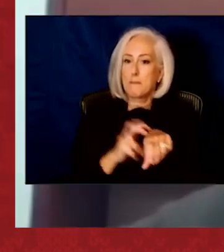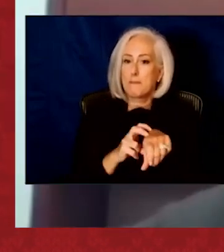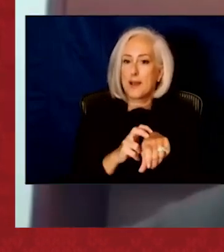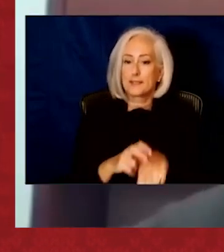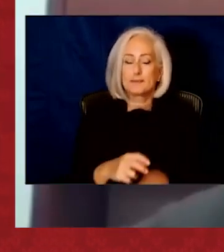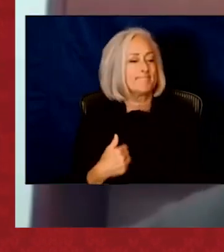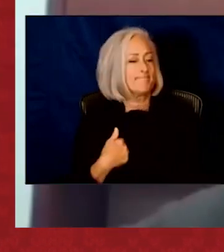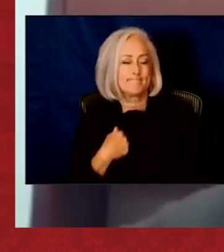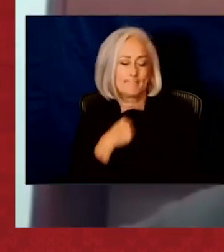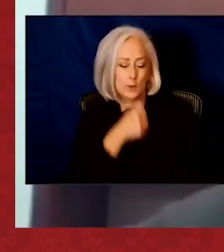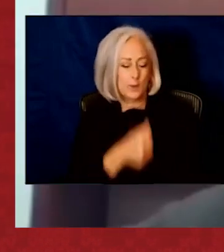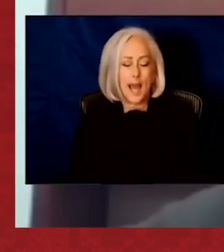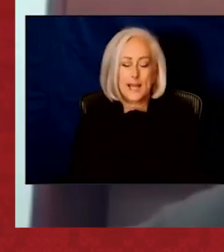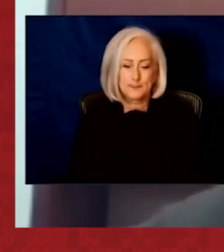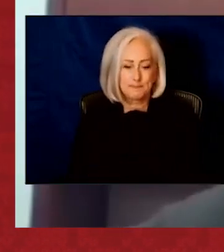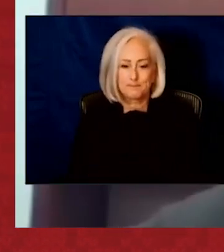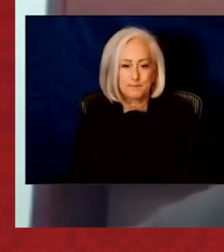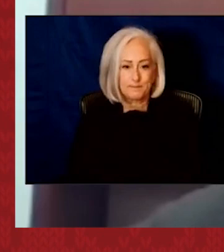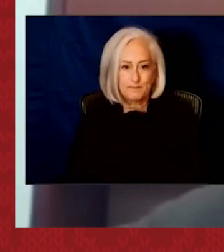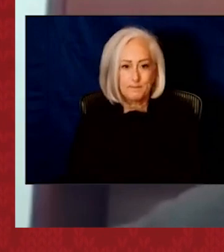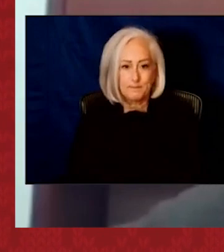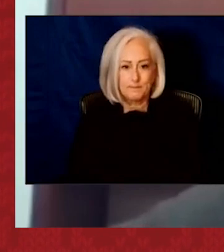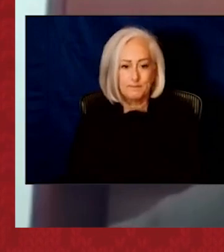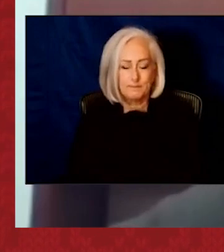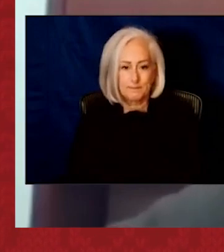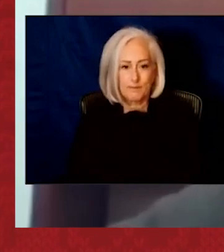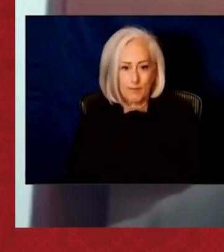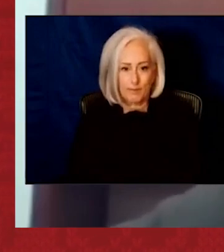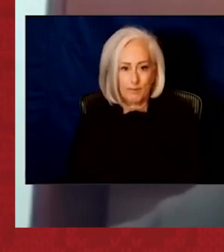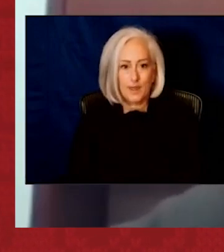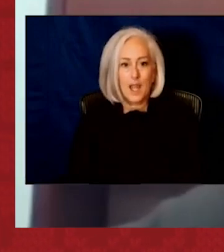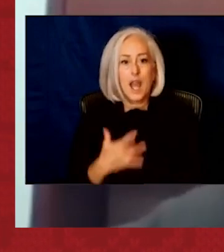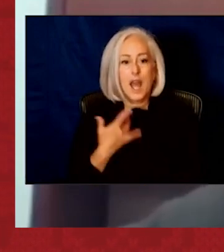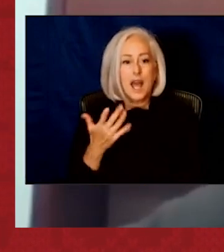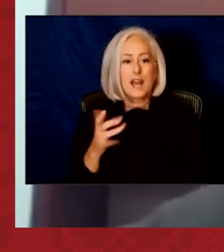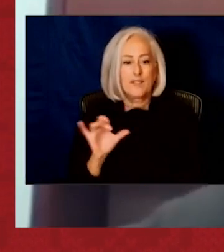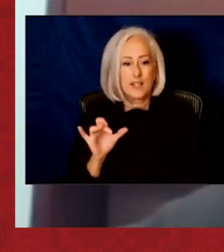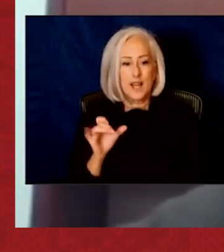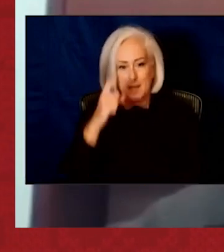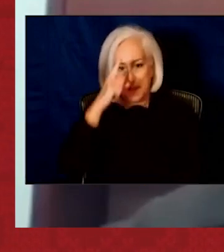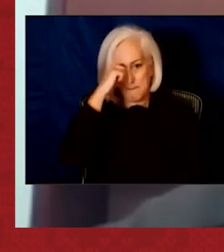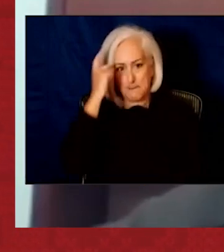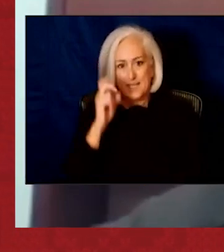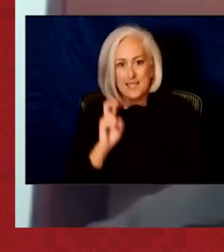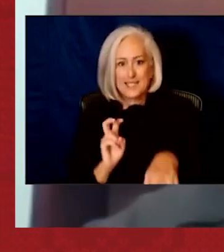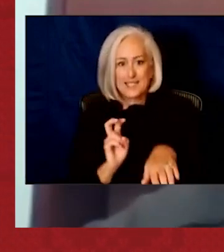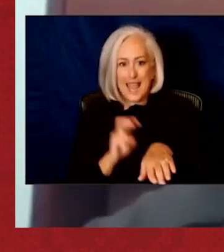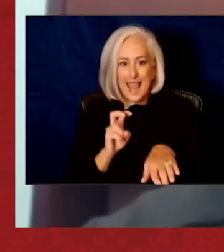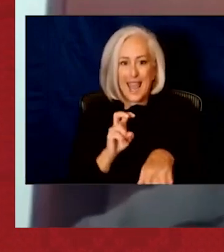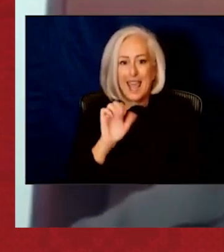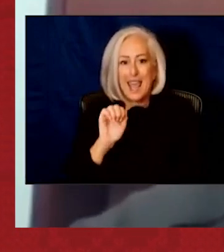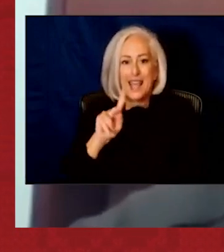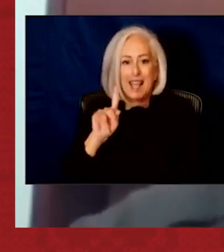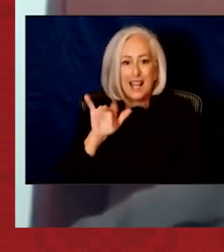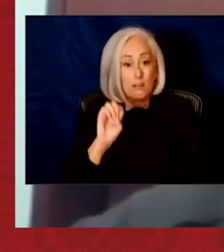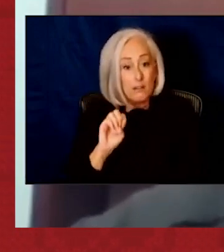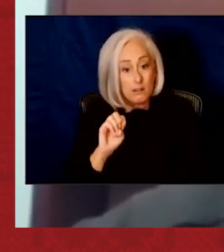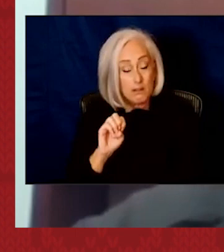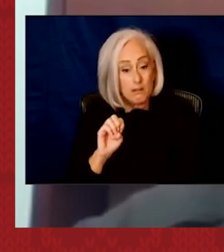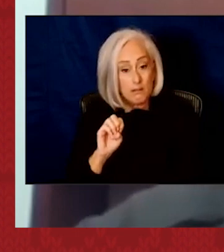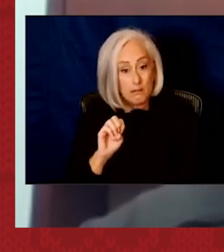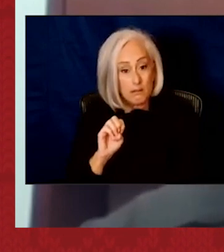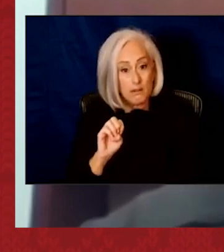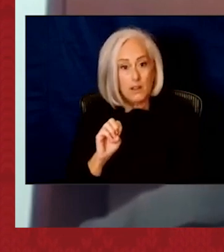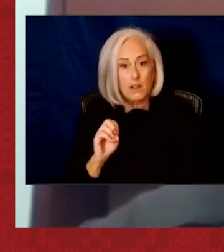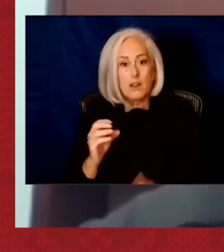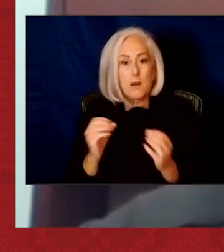not. I feel like because I was bit in the ankle and a little bit more